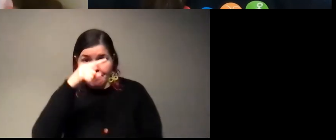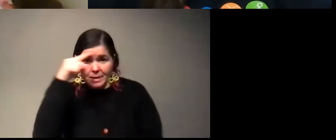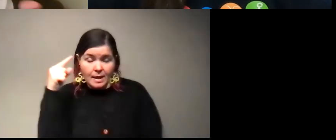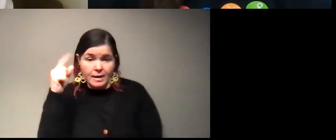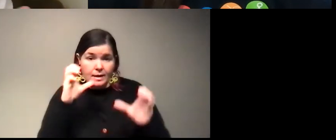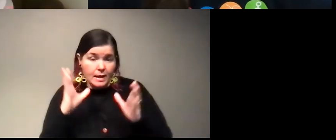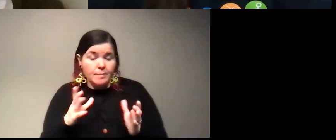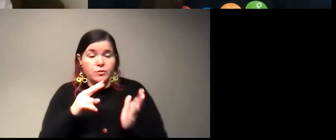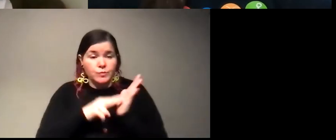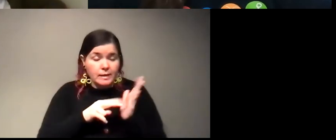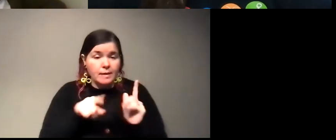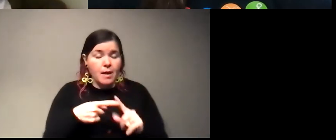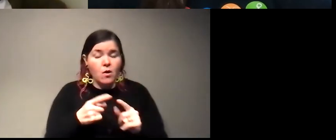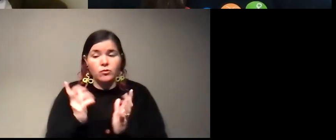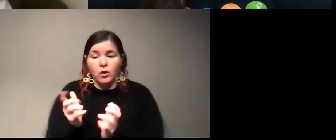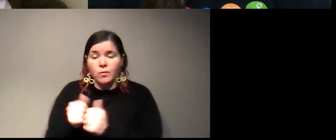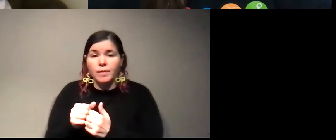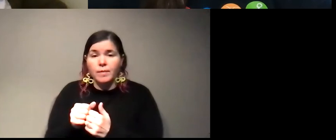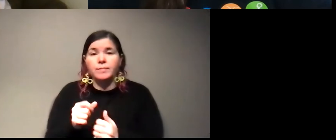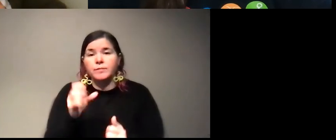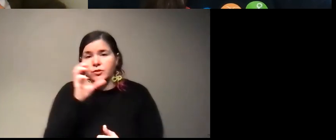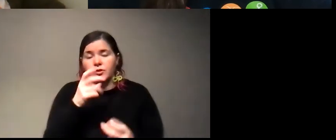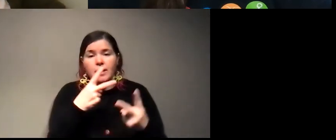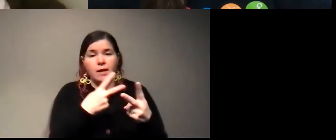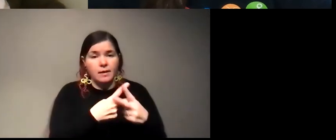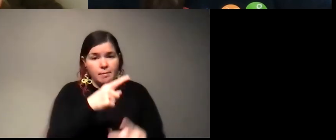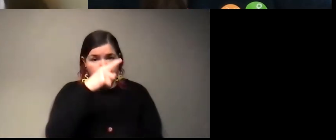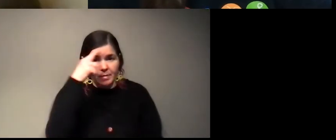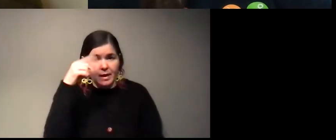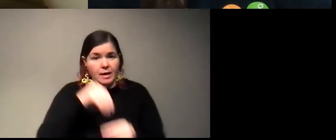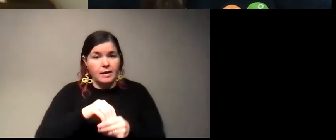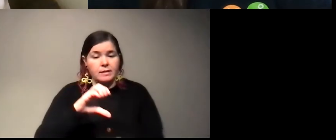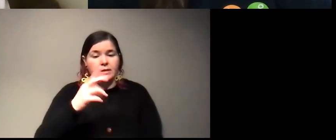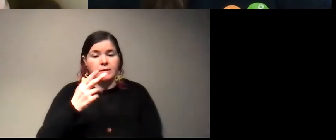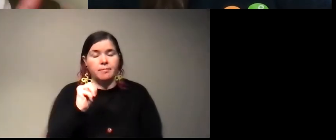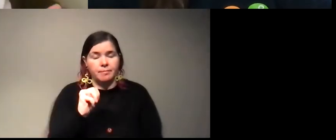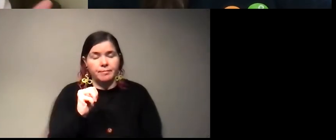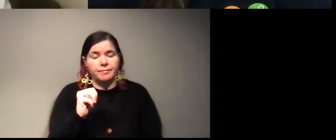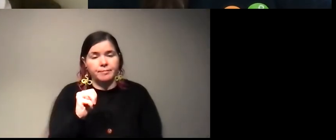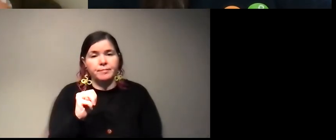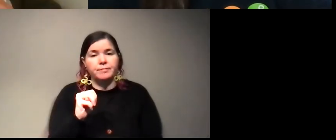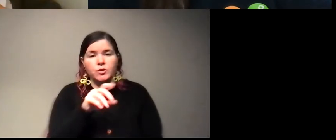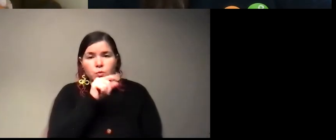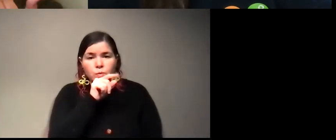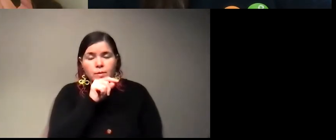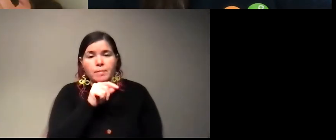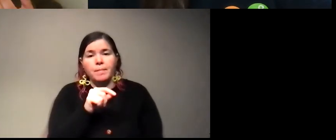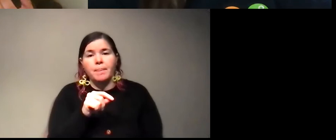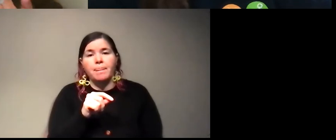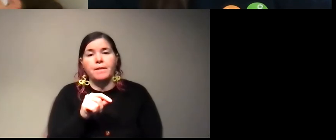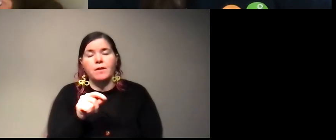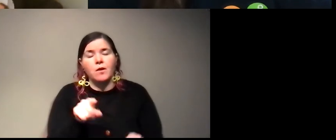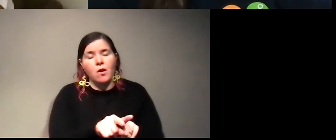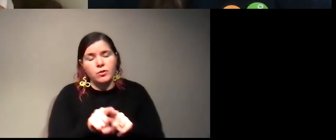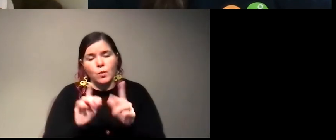read about or to talk to, you can search the hashtag Black in Chem, so short for Black in Chemistry, on Twitter. That is also the website